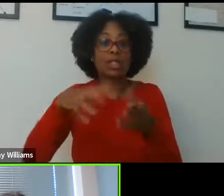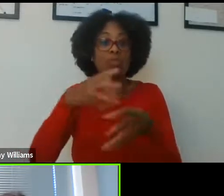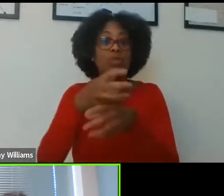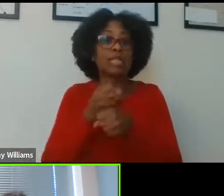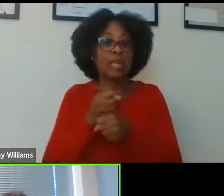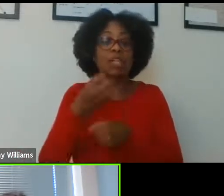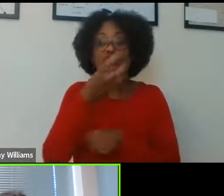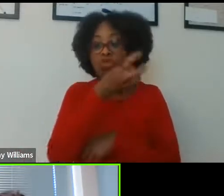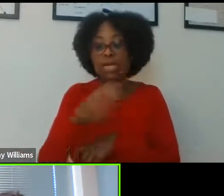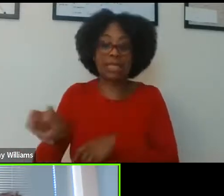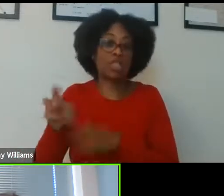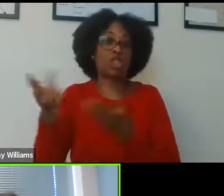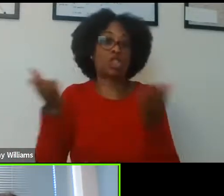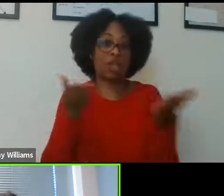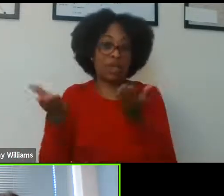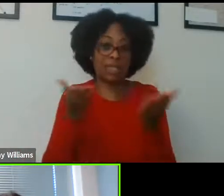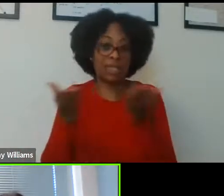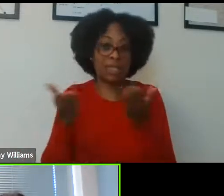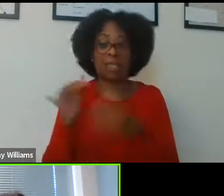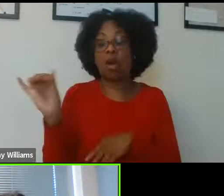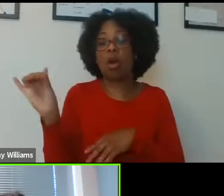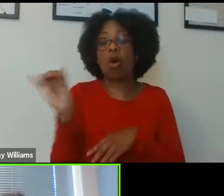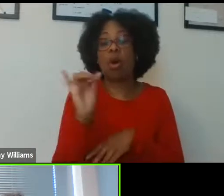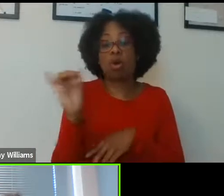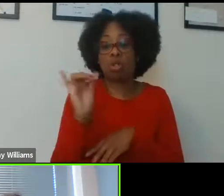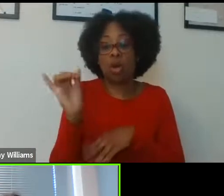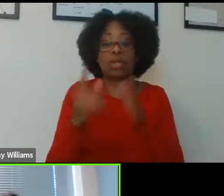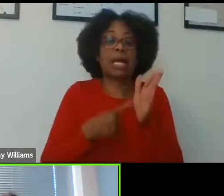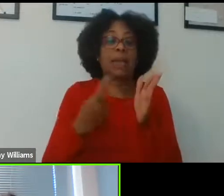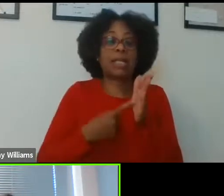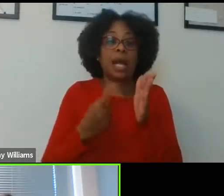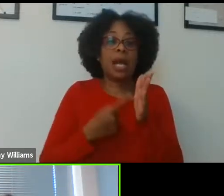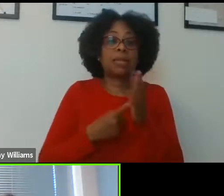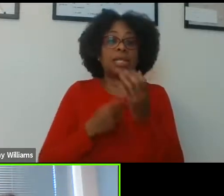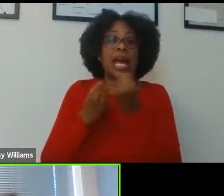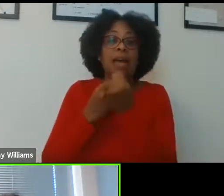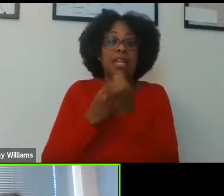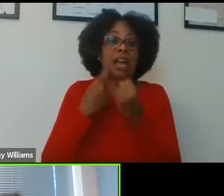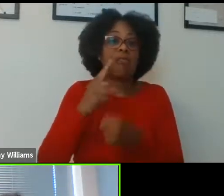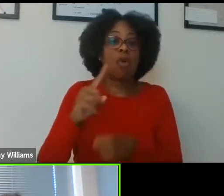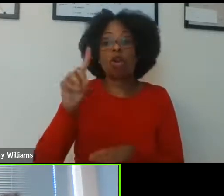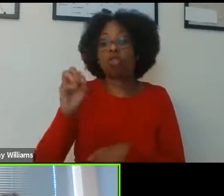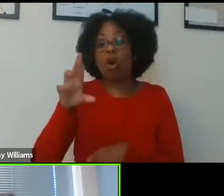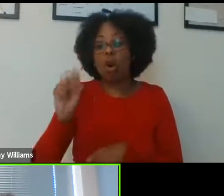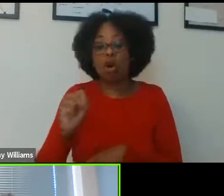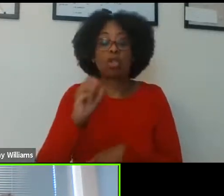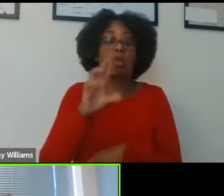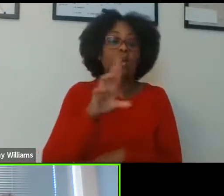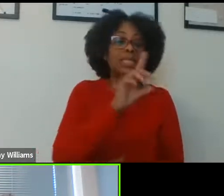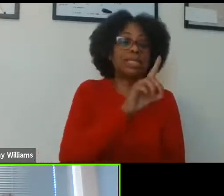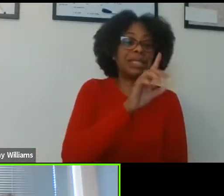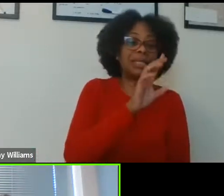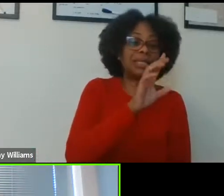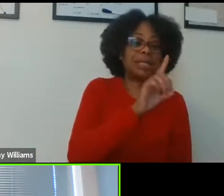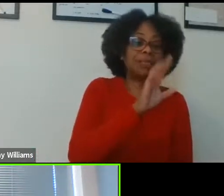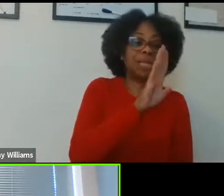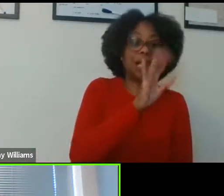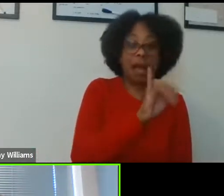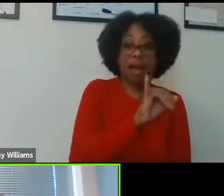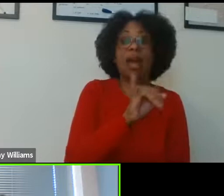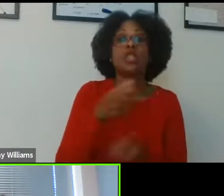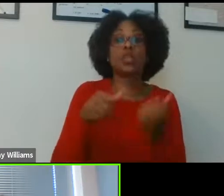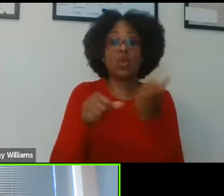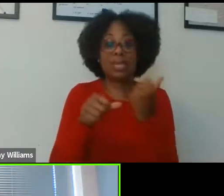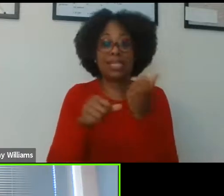also at times can advocate for DARS or DBVI to assist